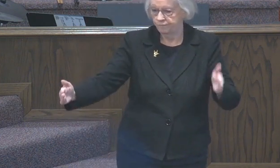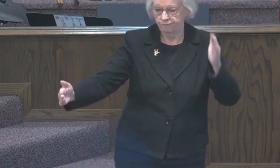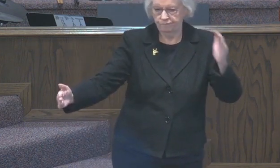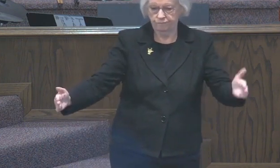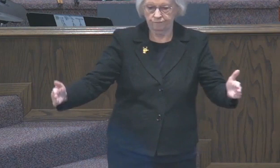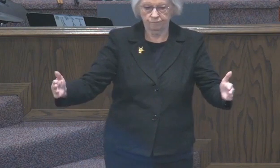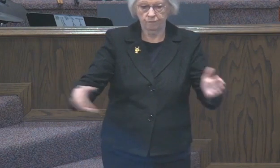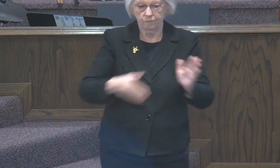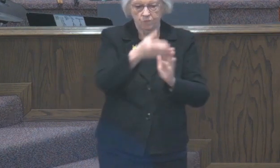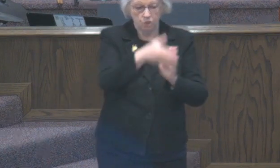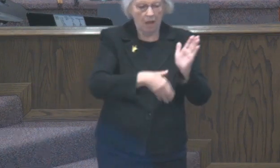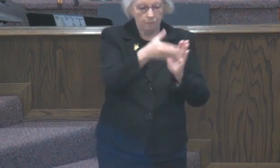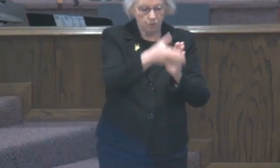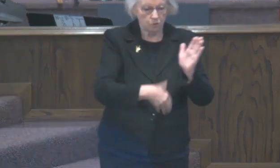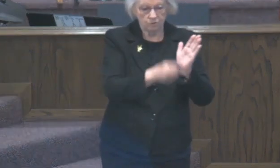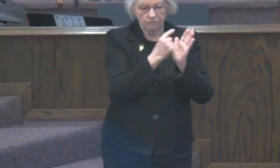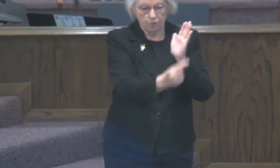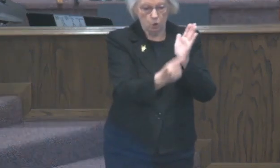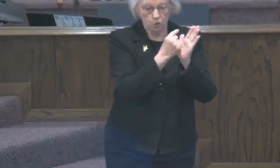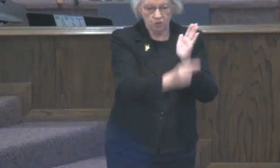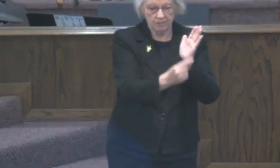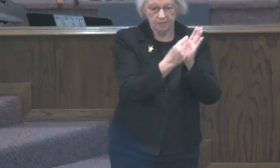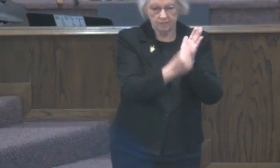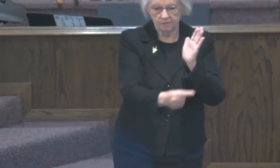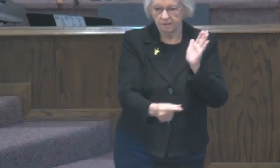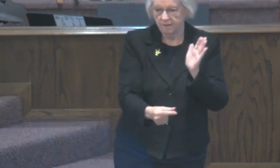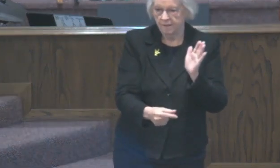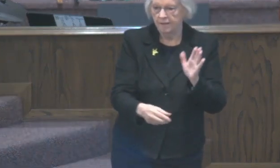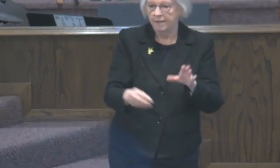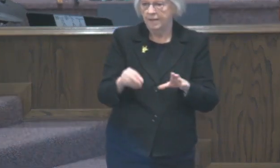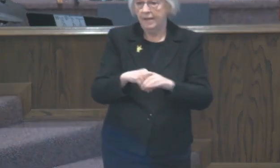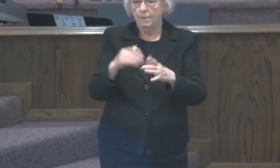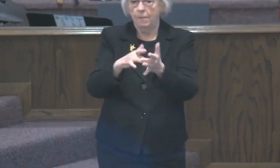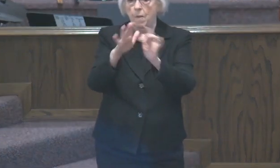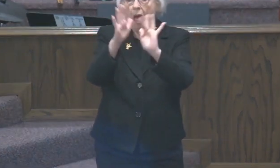and chapters and verses and paragraphs in Scripture.